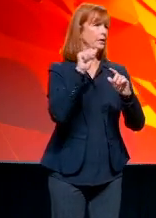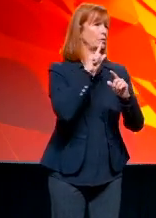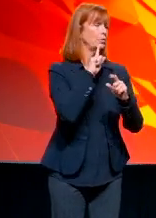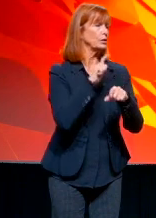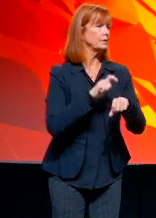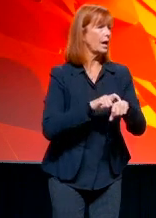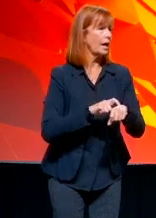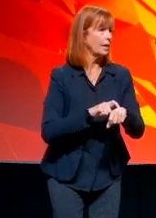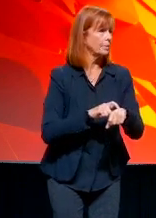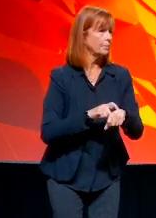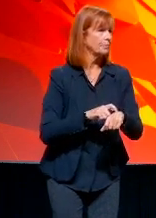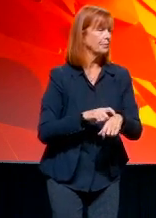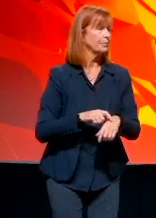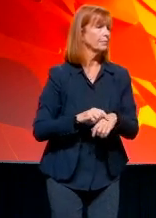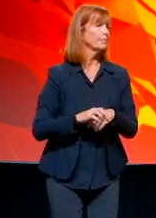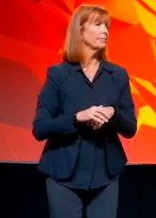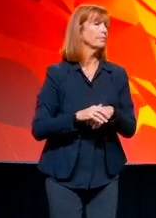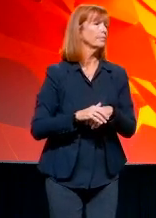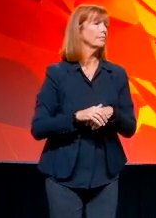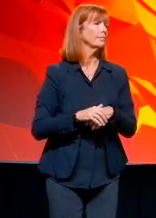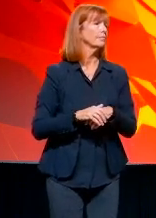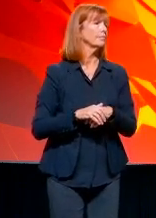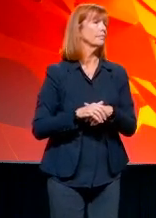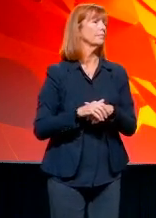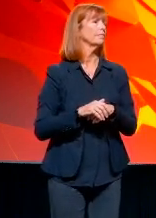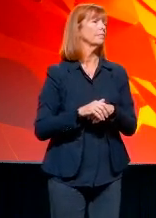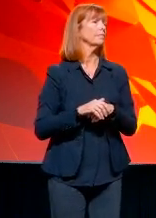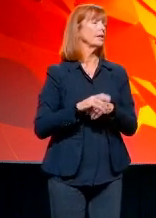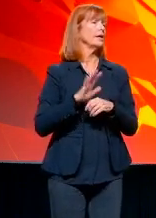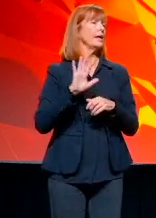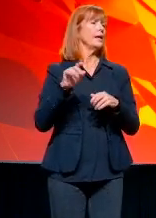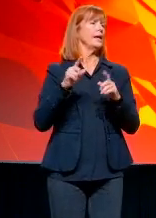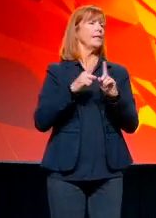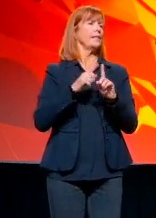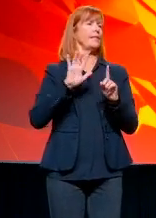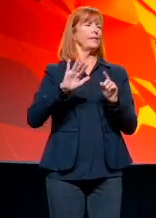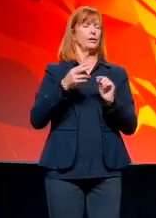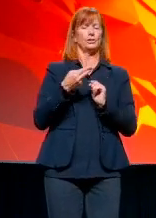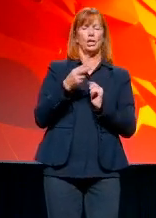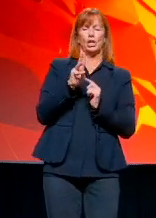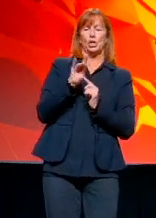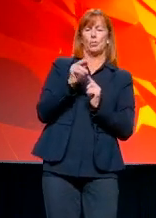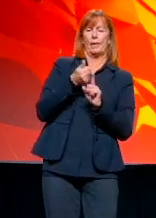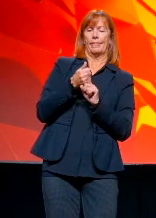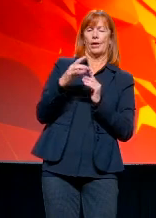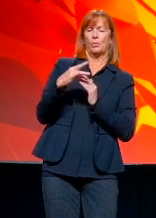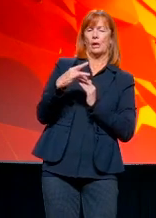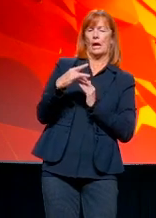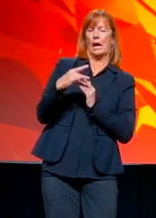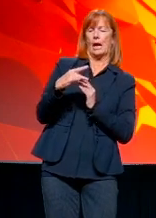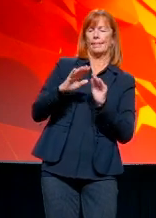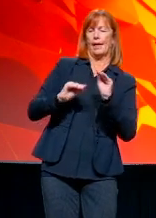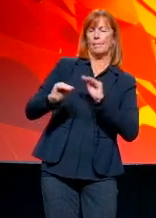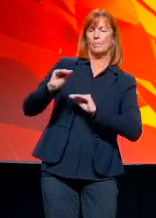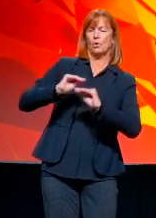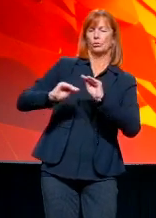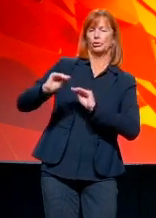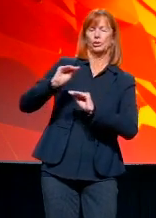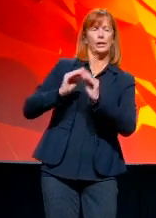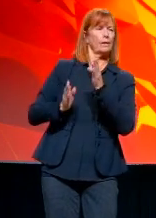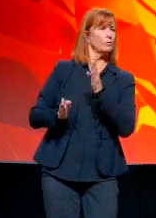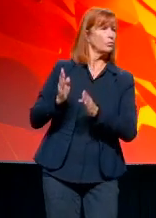it's done by teleoperation, meaning that there's a human that physically guide the motion of the robot through some kind